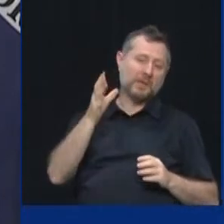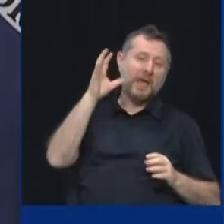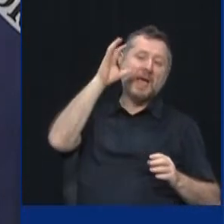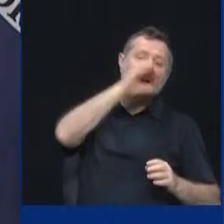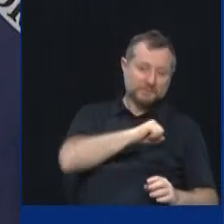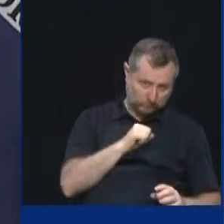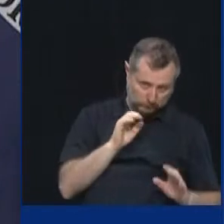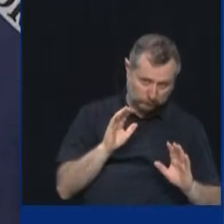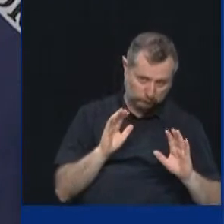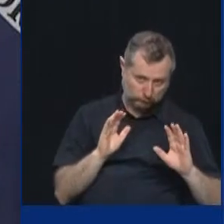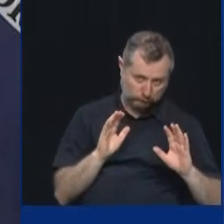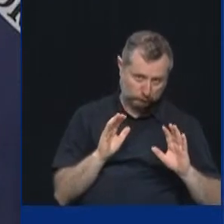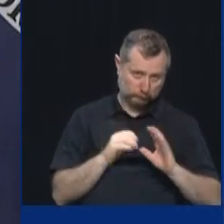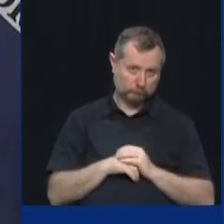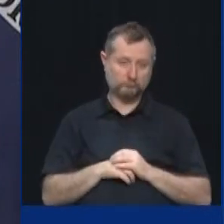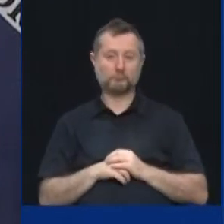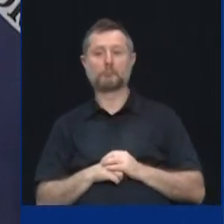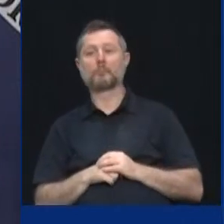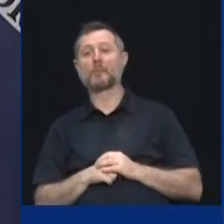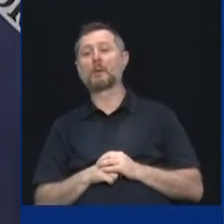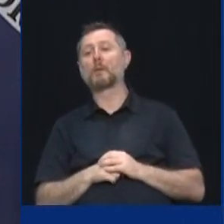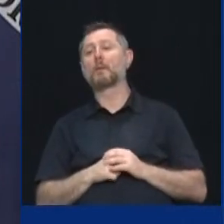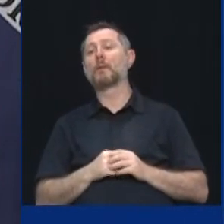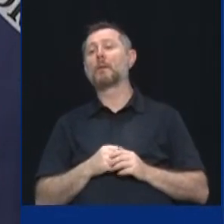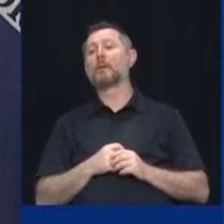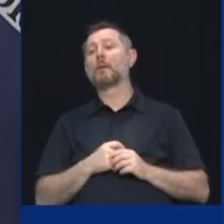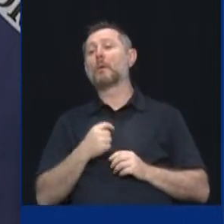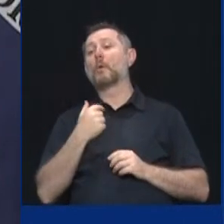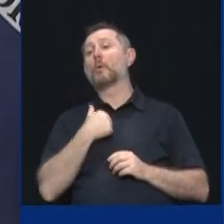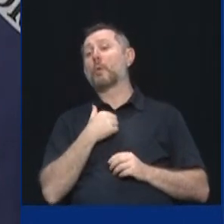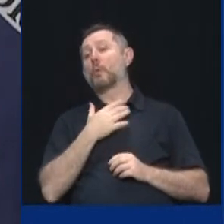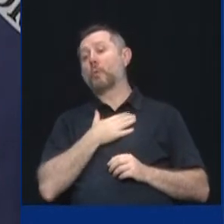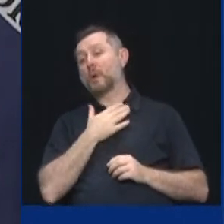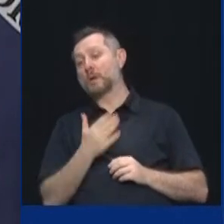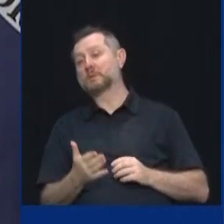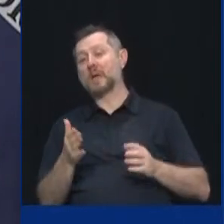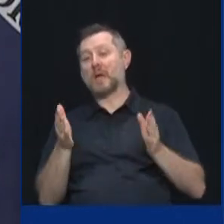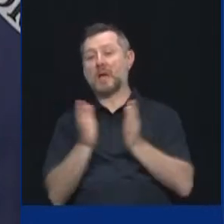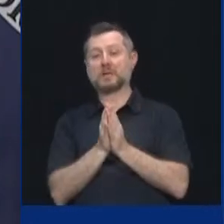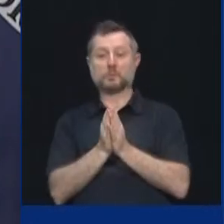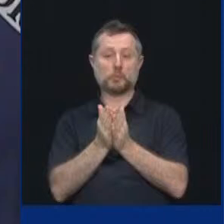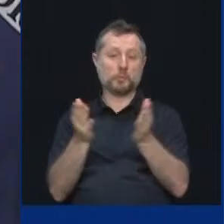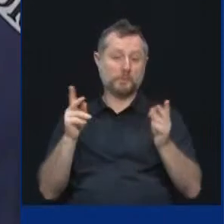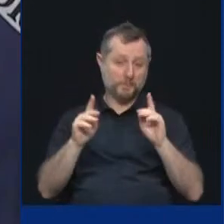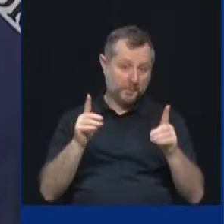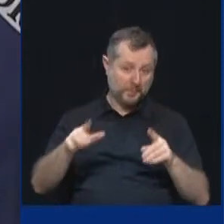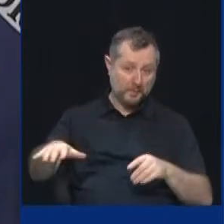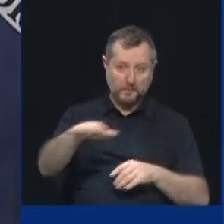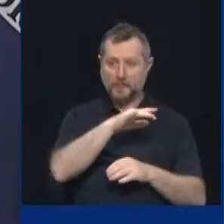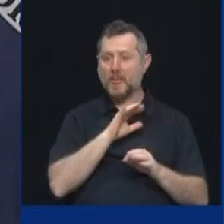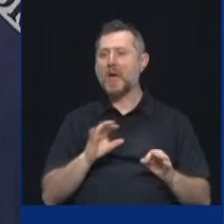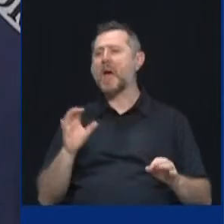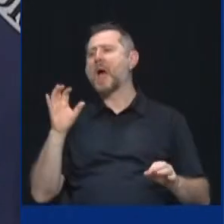Even more than that, I'm willing to ask people to estimate.